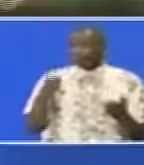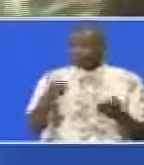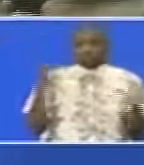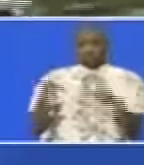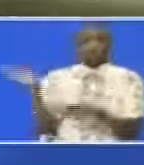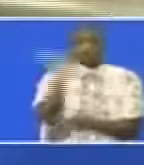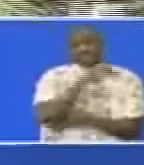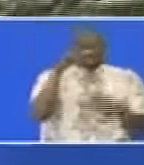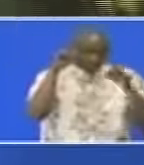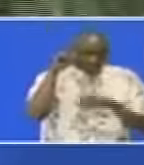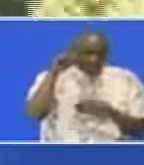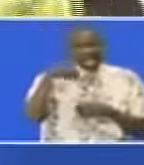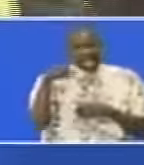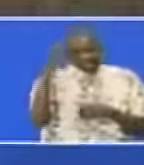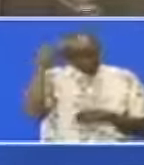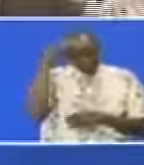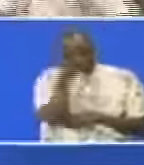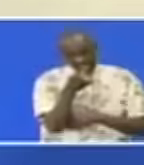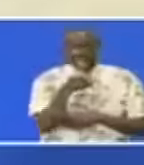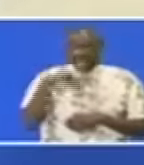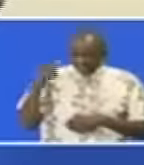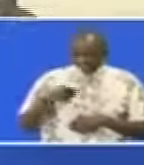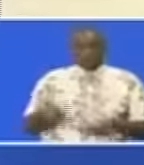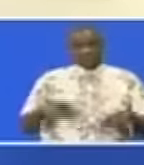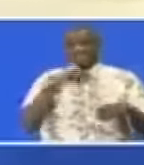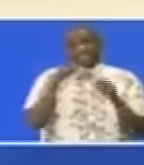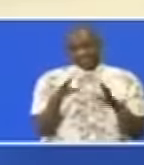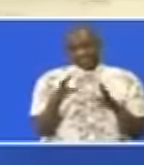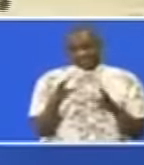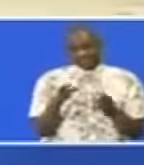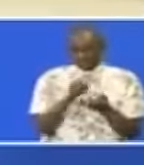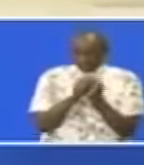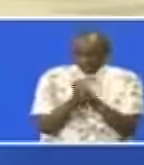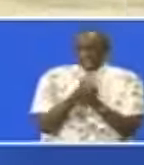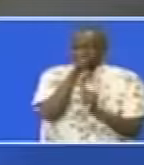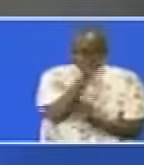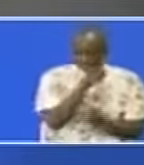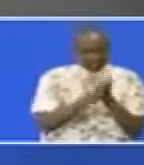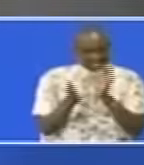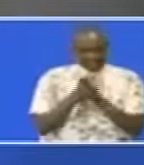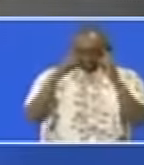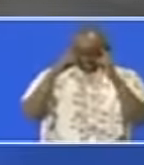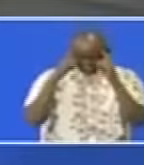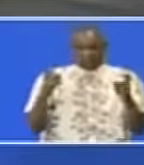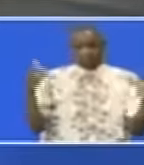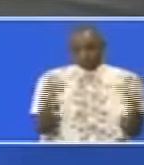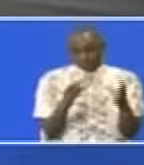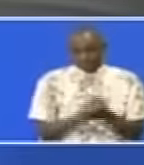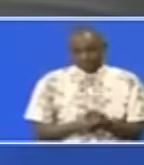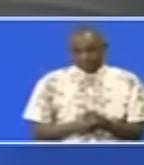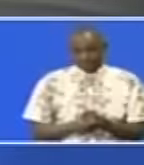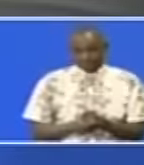Somalia. Those who survived hampered hard feelings, turning them into radicals. Ken Ouko,